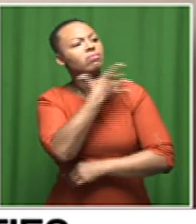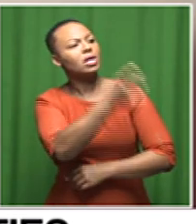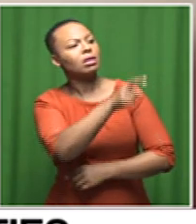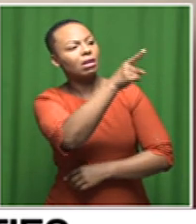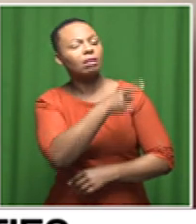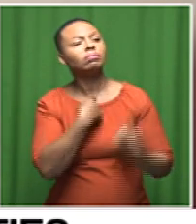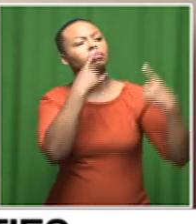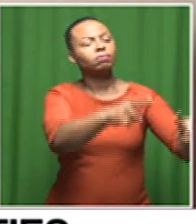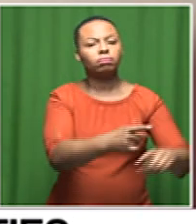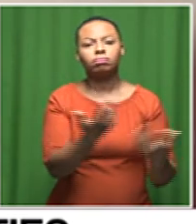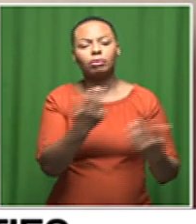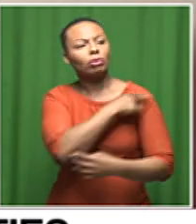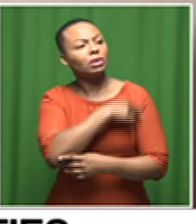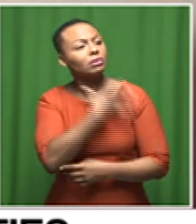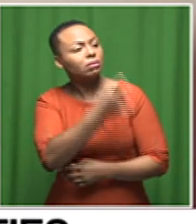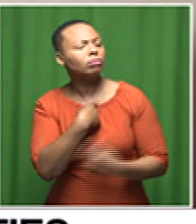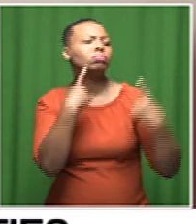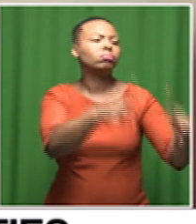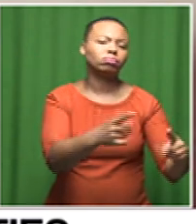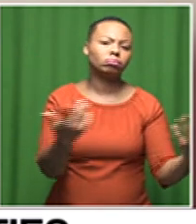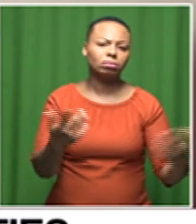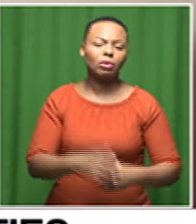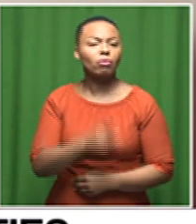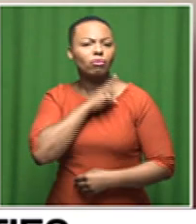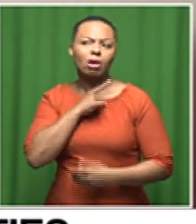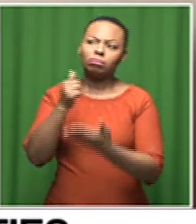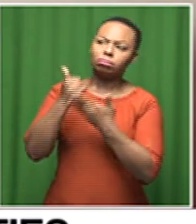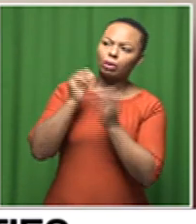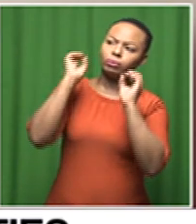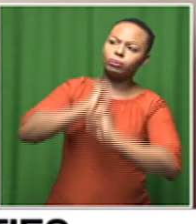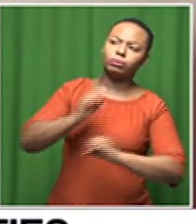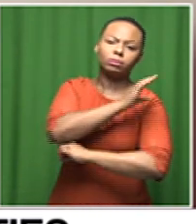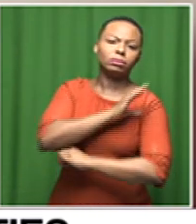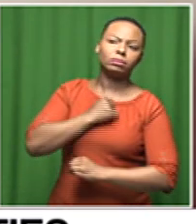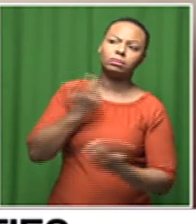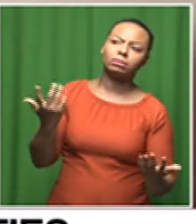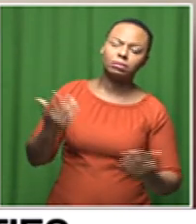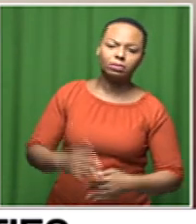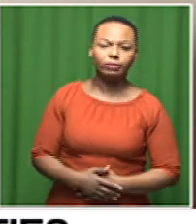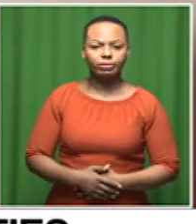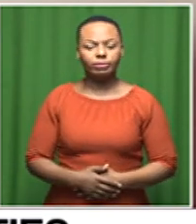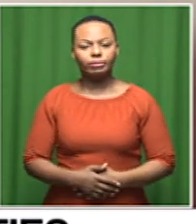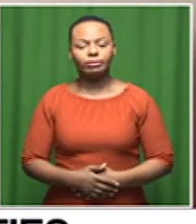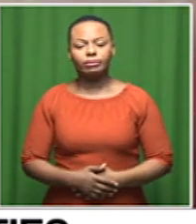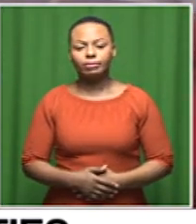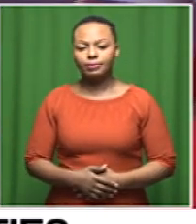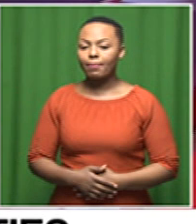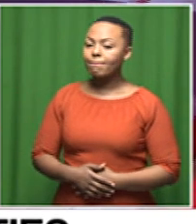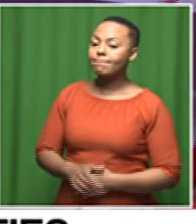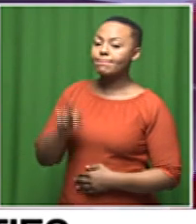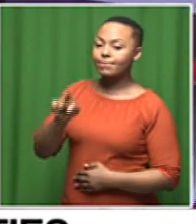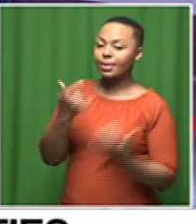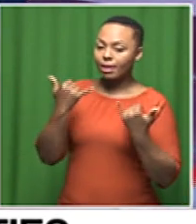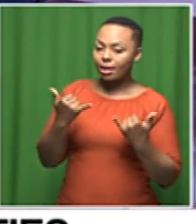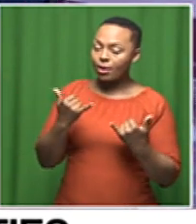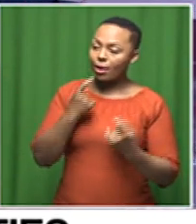country, but wants to get what they want to get, because at the end of the day, everyone wants to live. What's the main complaint that you have